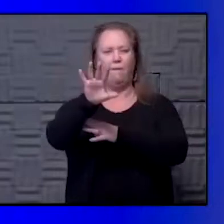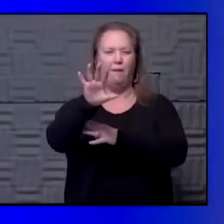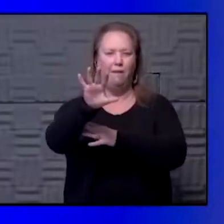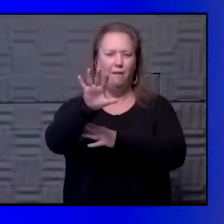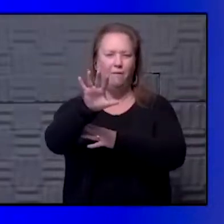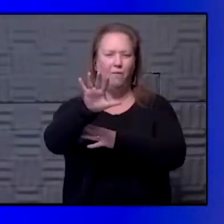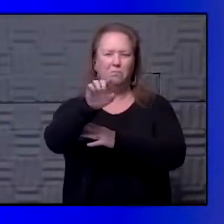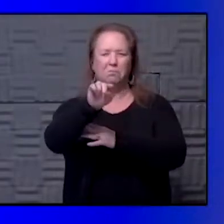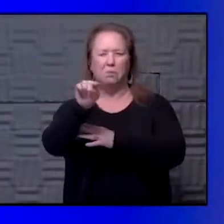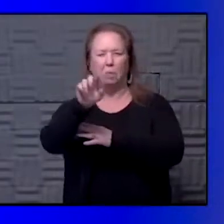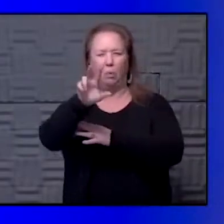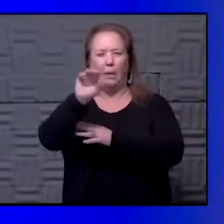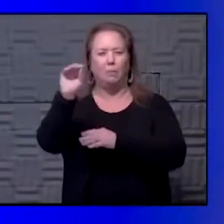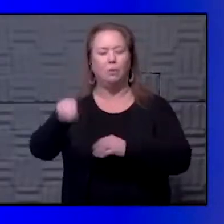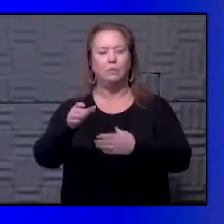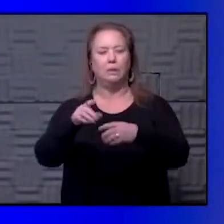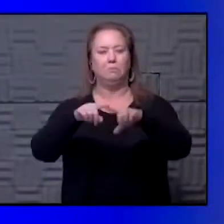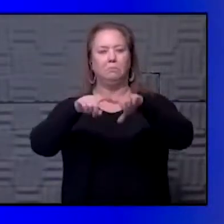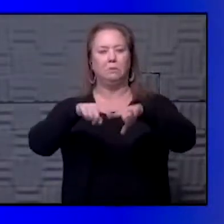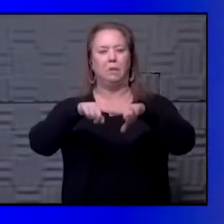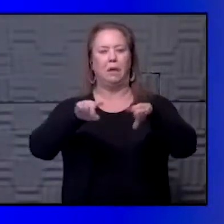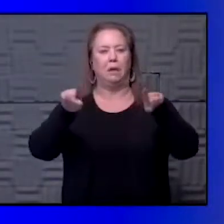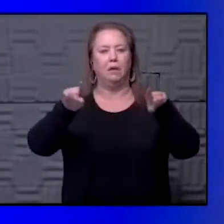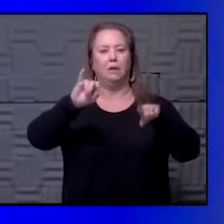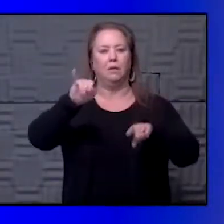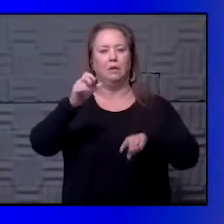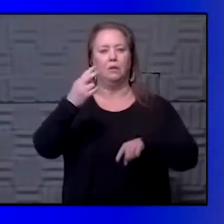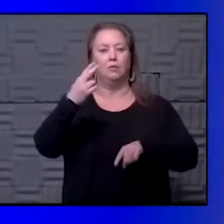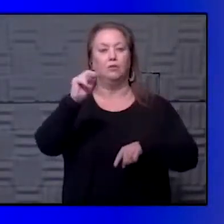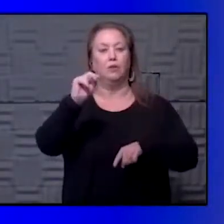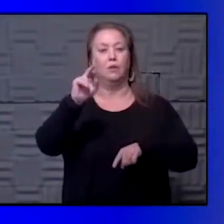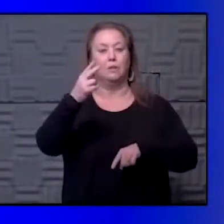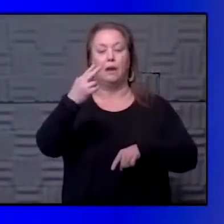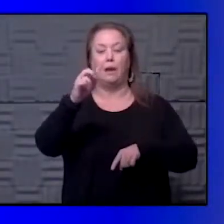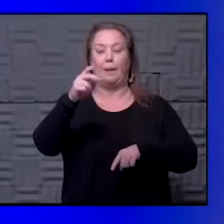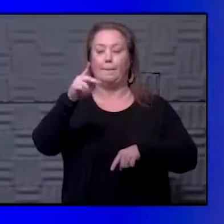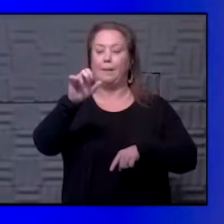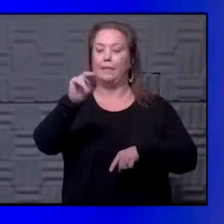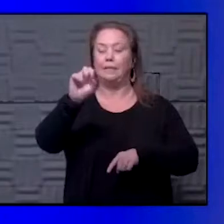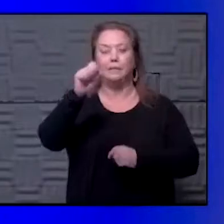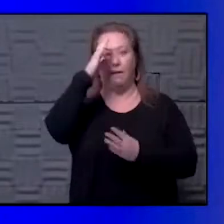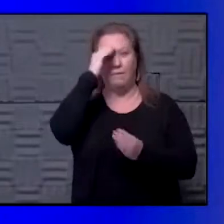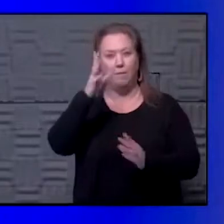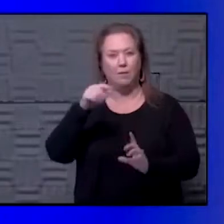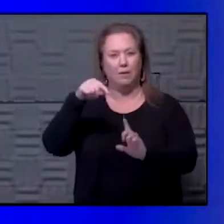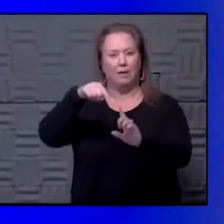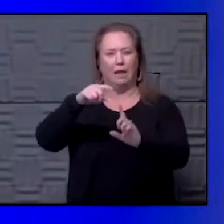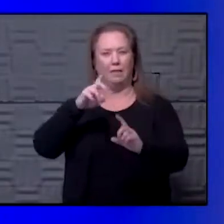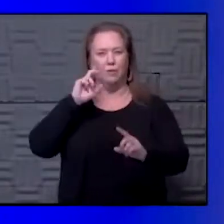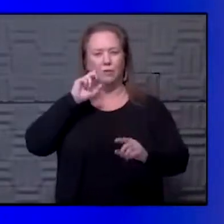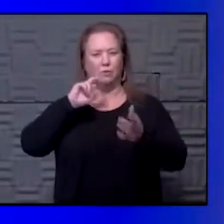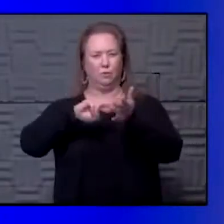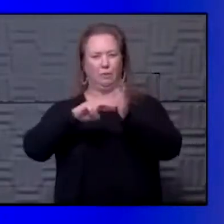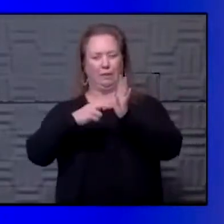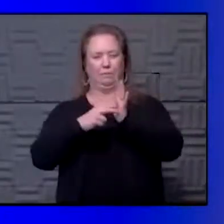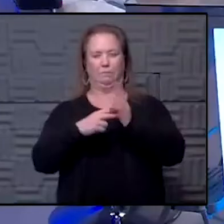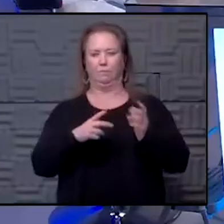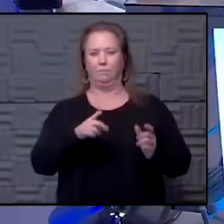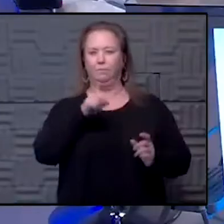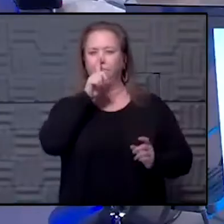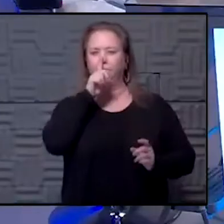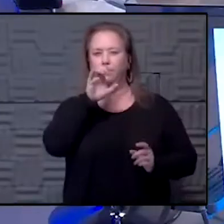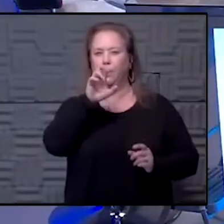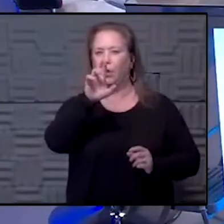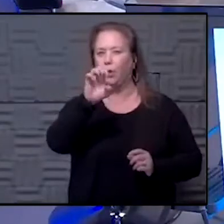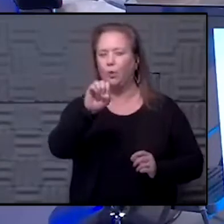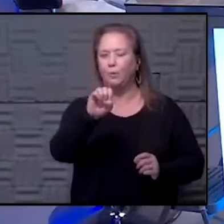1.5 to 3%, depending on when you look at the Johns Hopkins data. But I think that's maybe what she means. Yeah, I think what she's trying